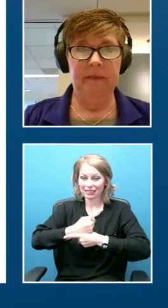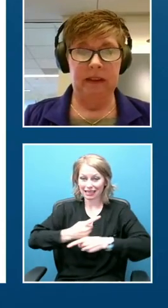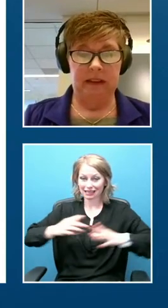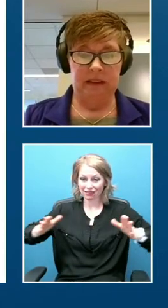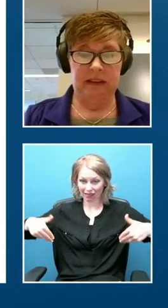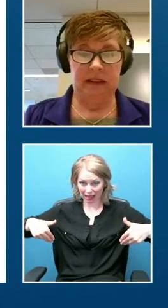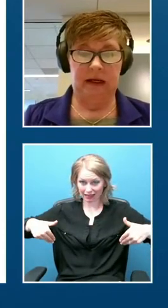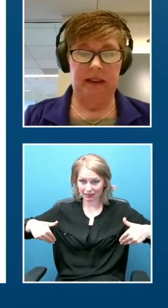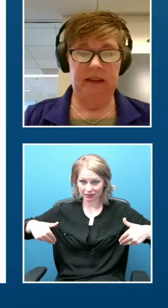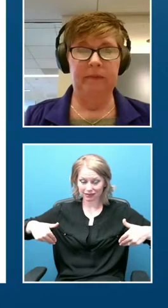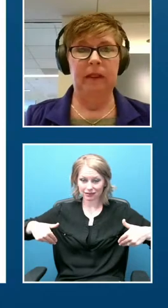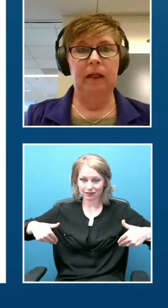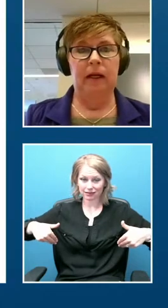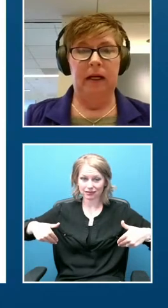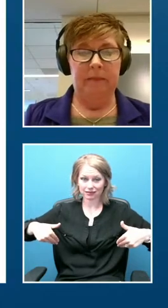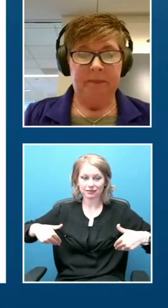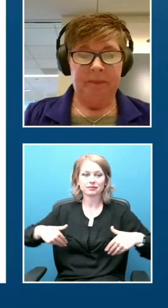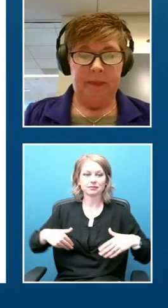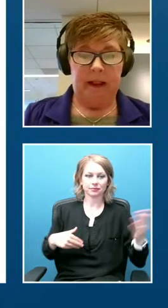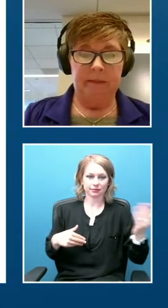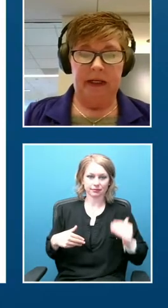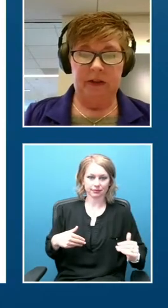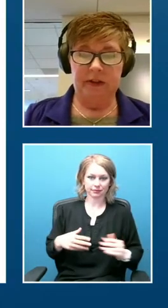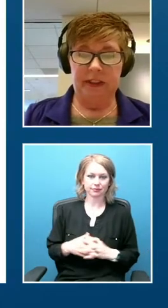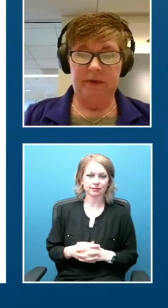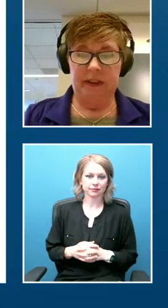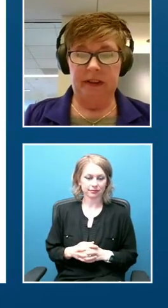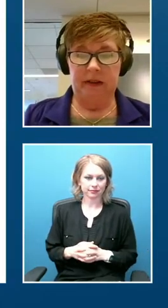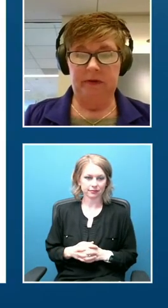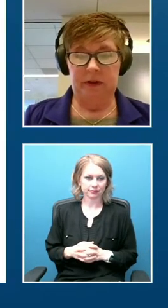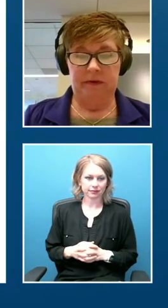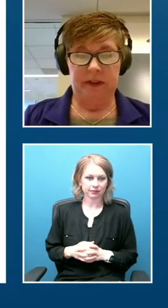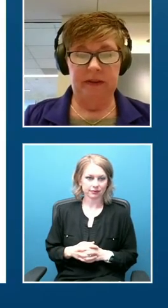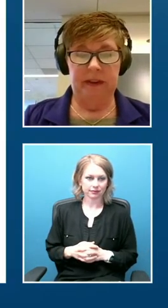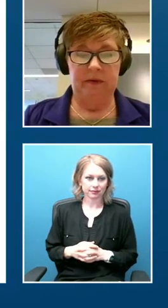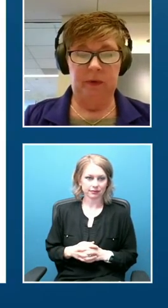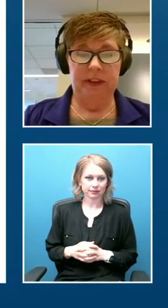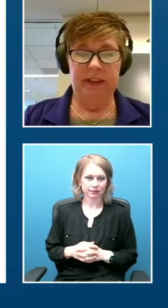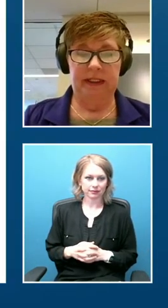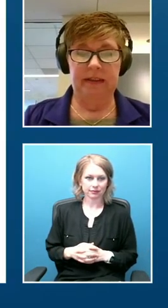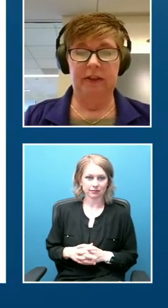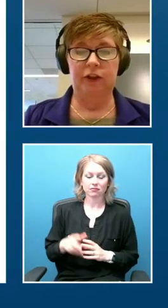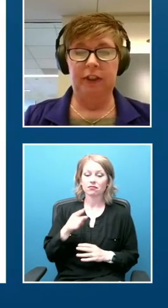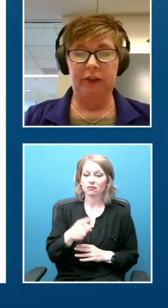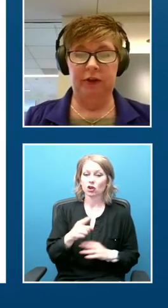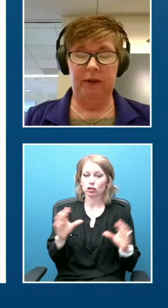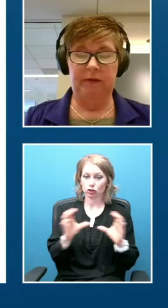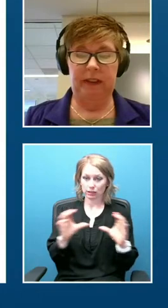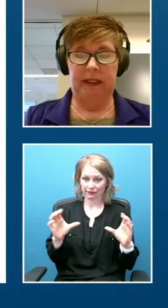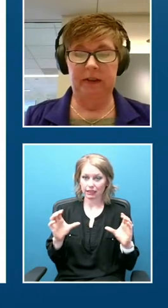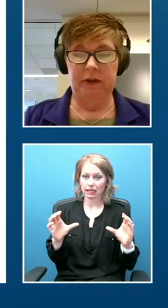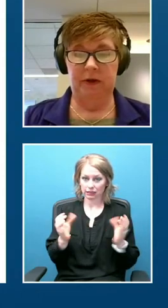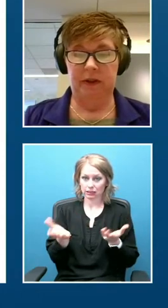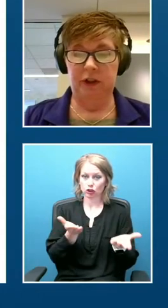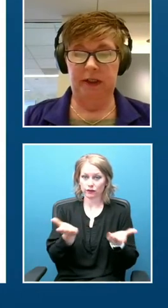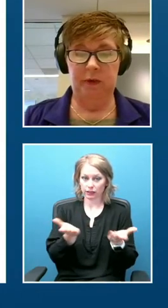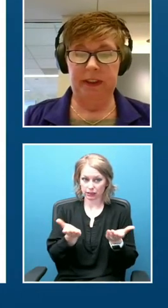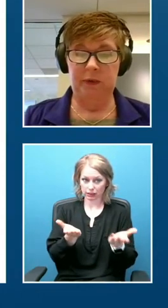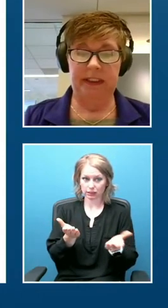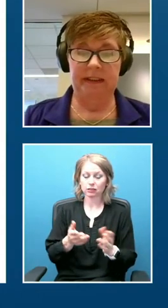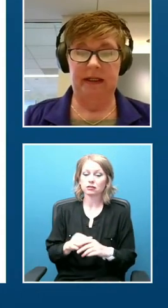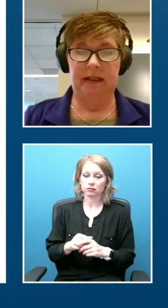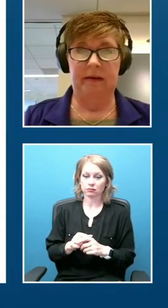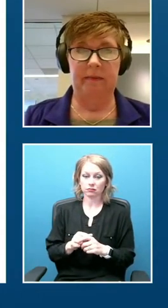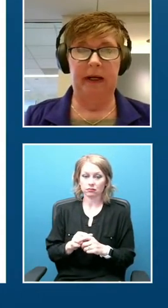deadline. Slide. By her certificate of service, Biafor states that she served the answer on